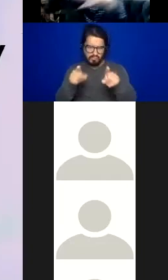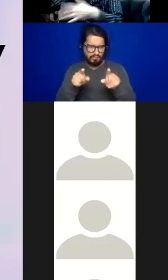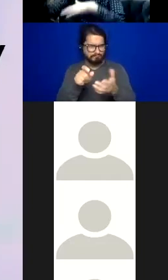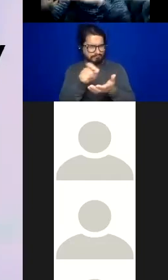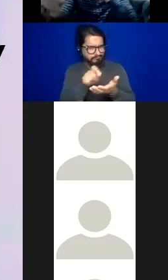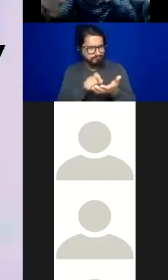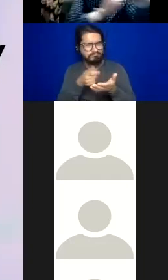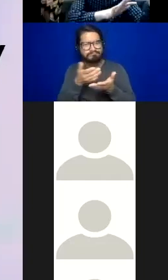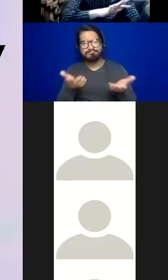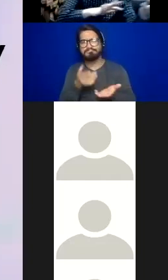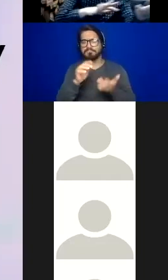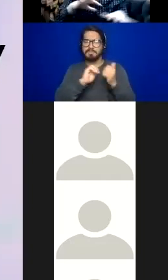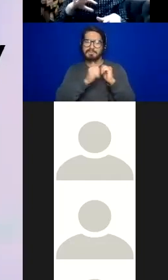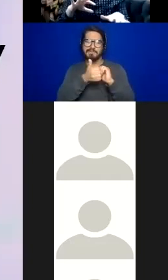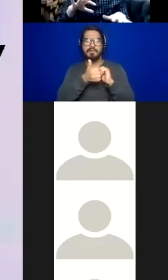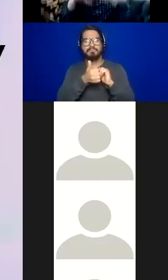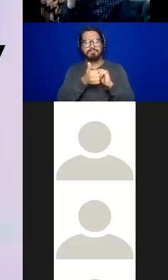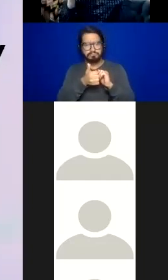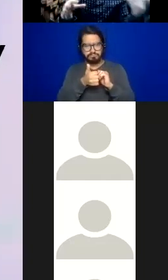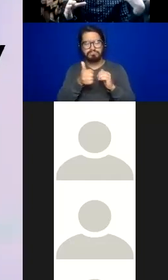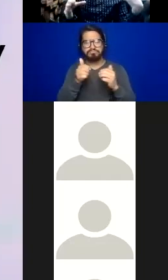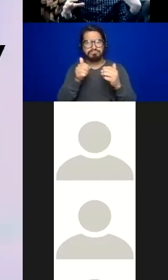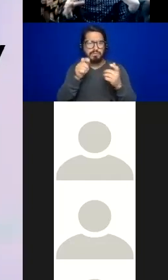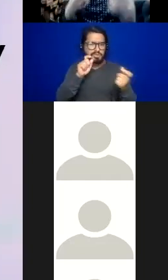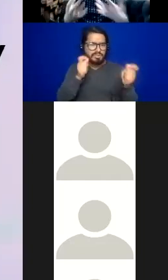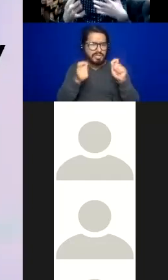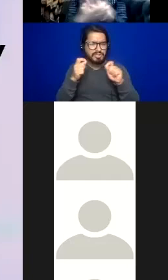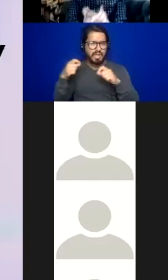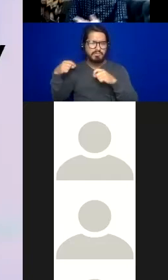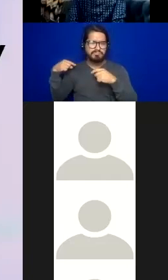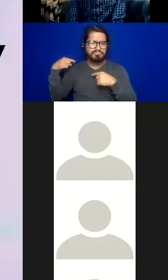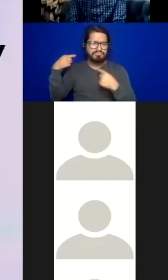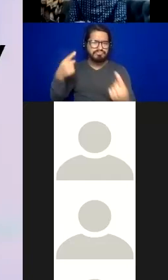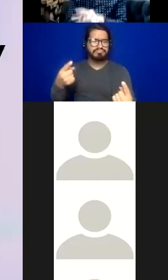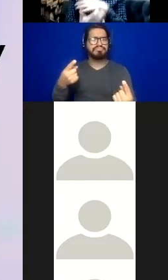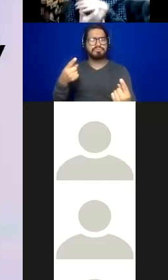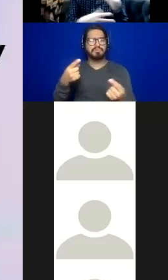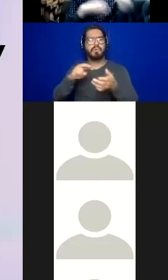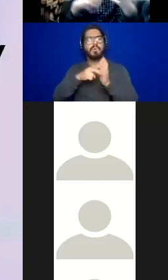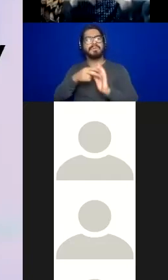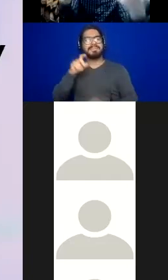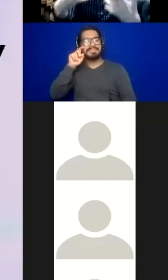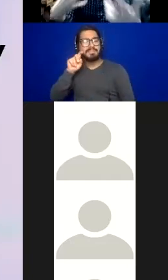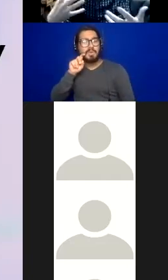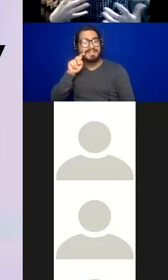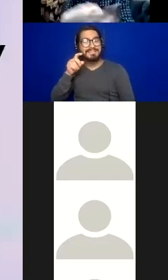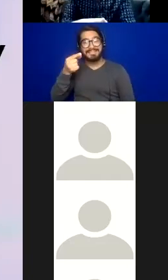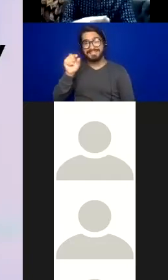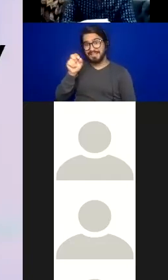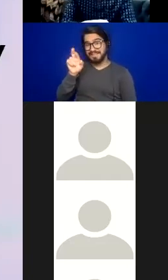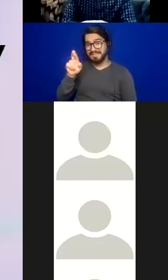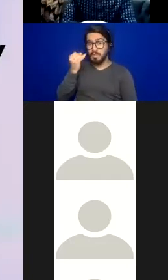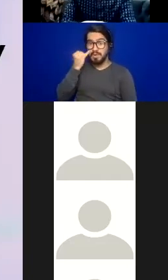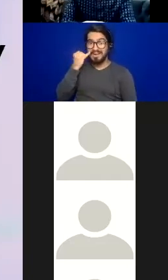lines shifted and blurred over time, it made me think, like, what if sexuality and gender are only the tip of the iceberg?